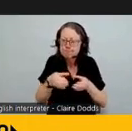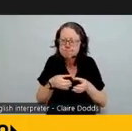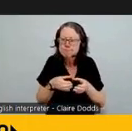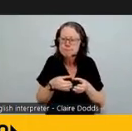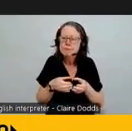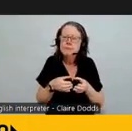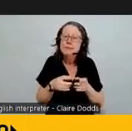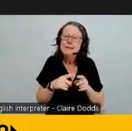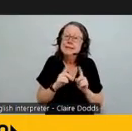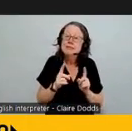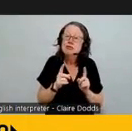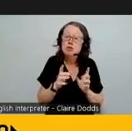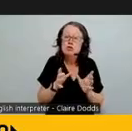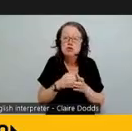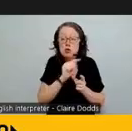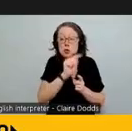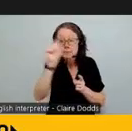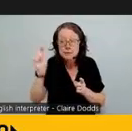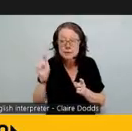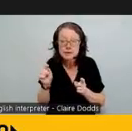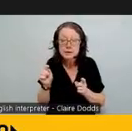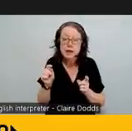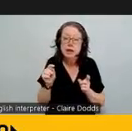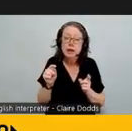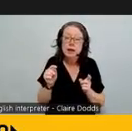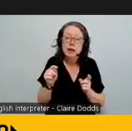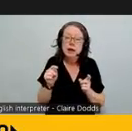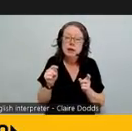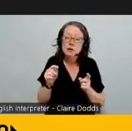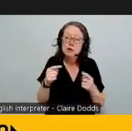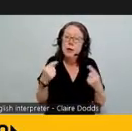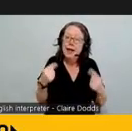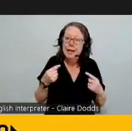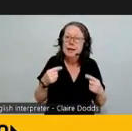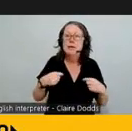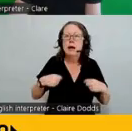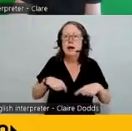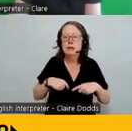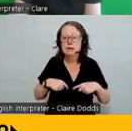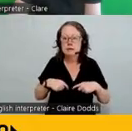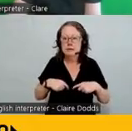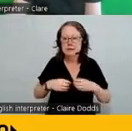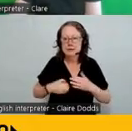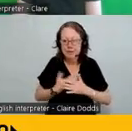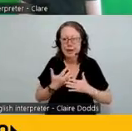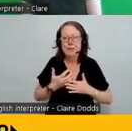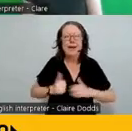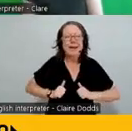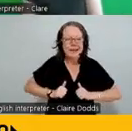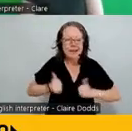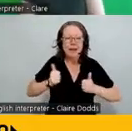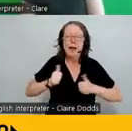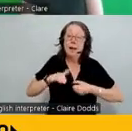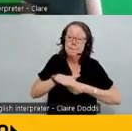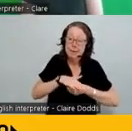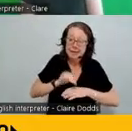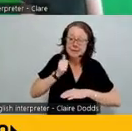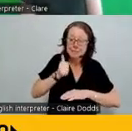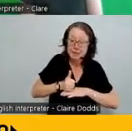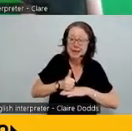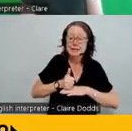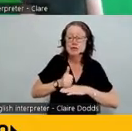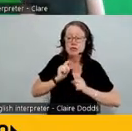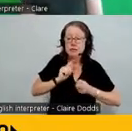together these different groups that actually allow an effective place-based response that gives equal respect